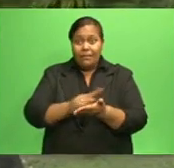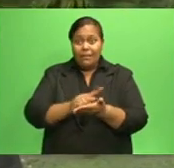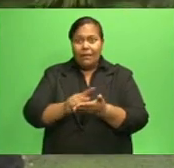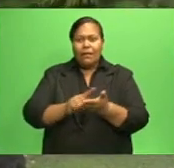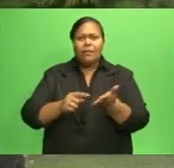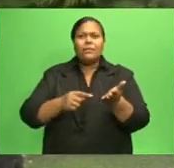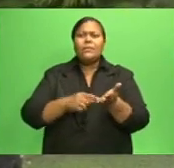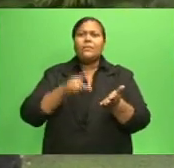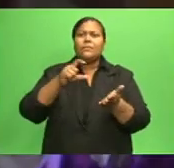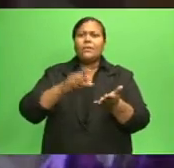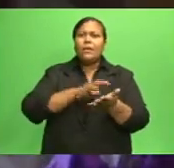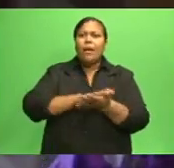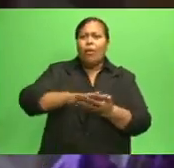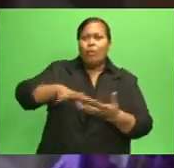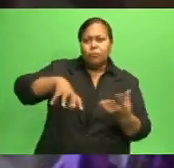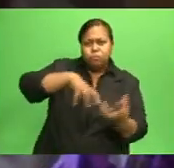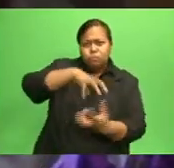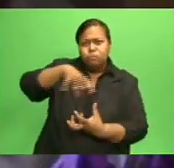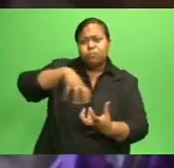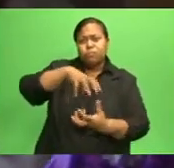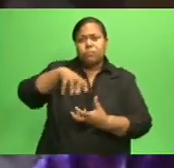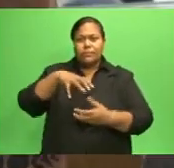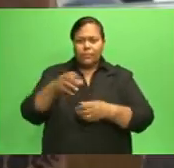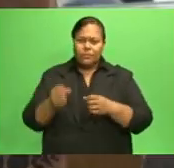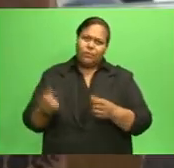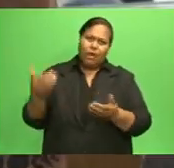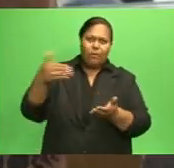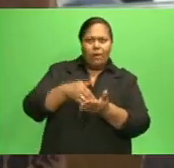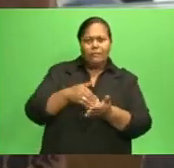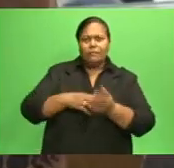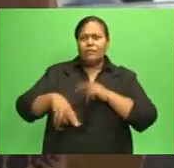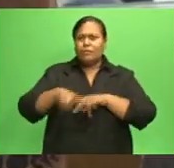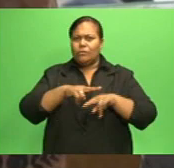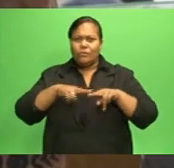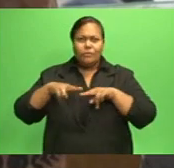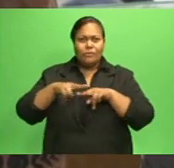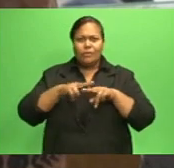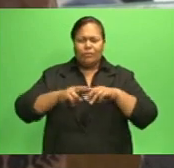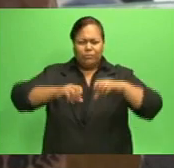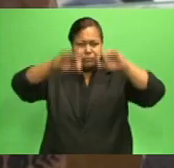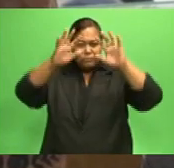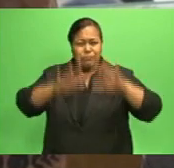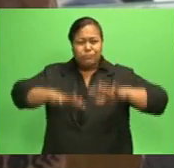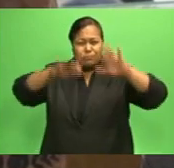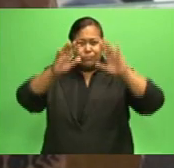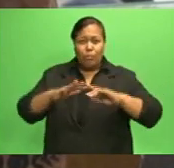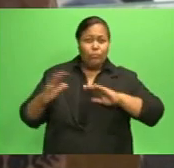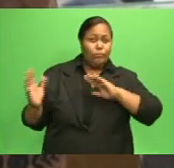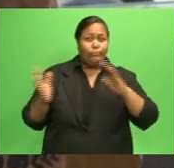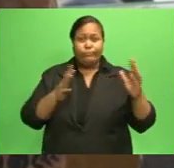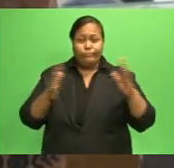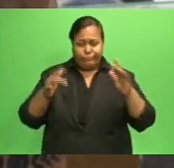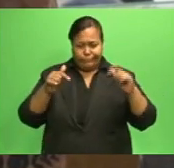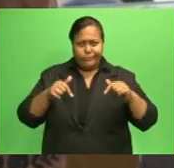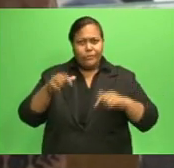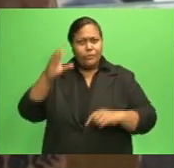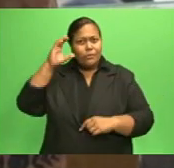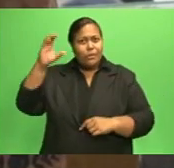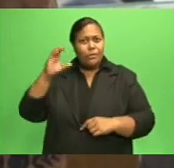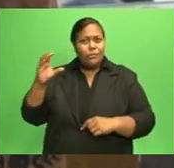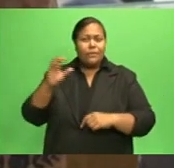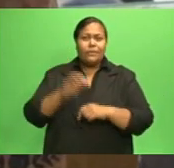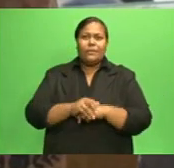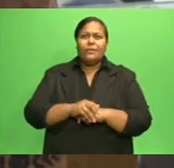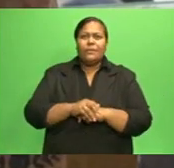Fiji, bringing heavy winds and dumping massive rains across the country. As one of Fiji's hundreds